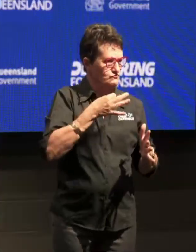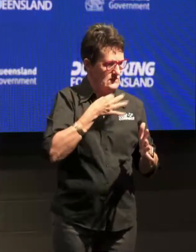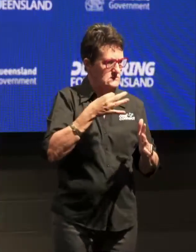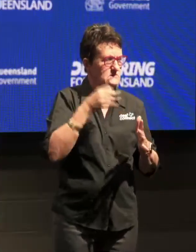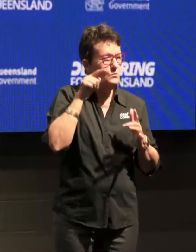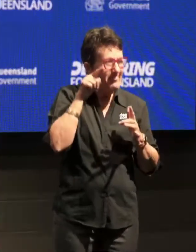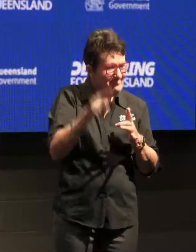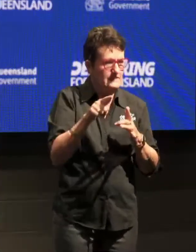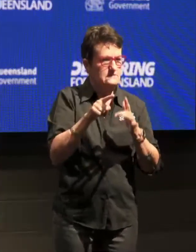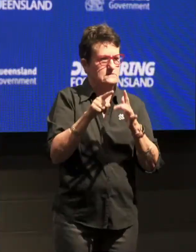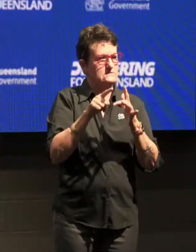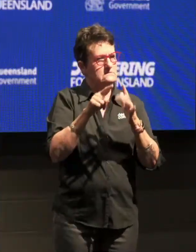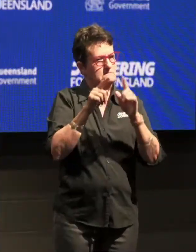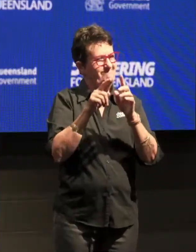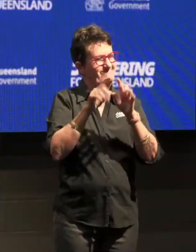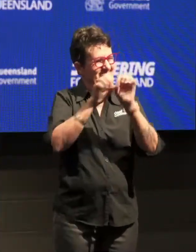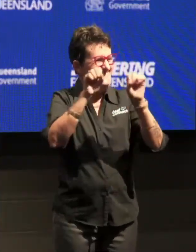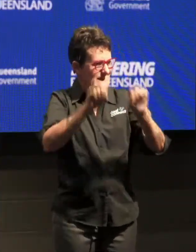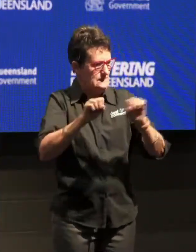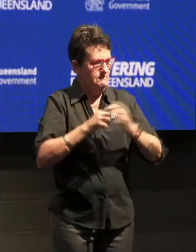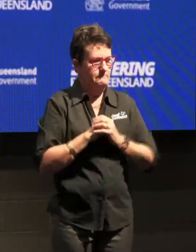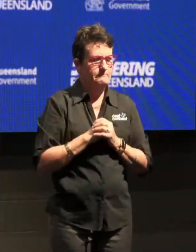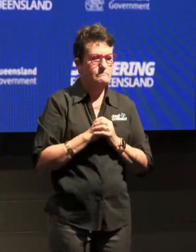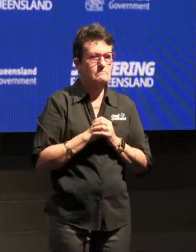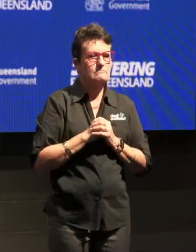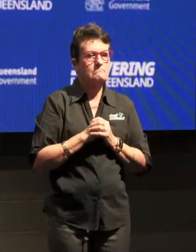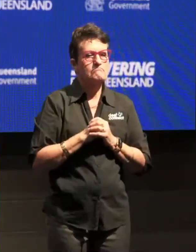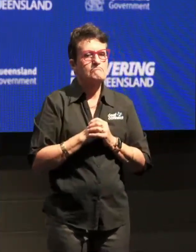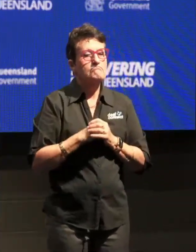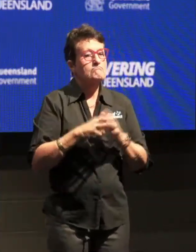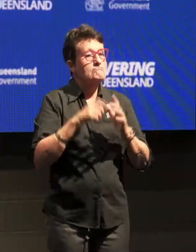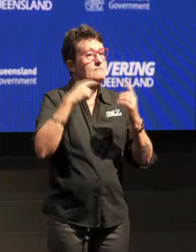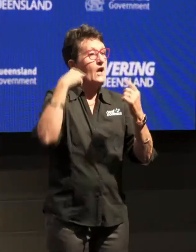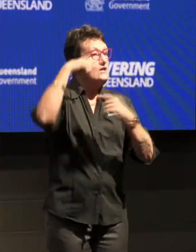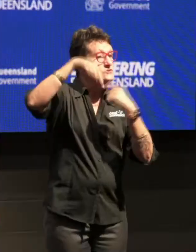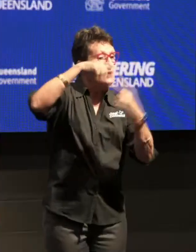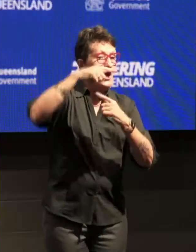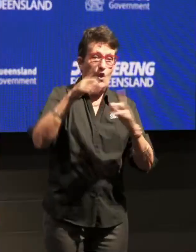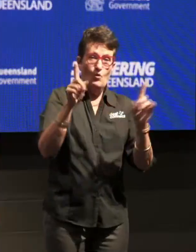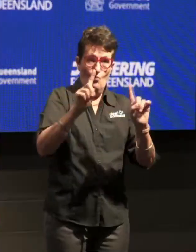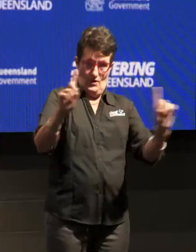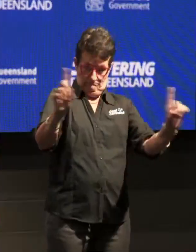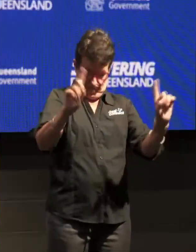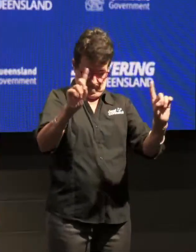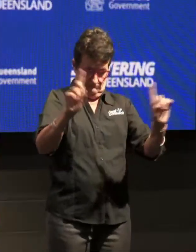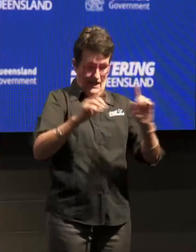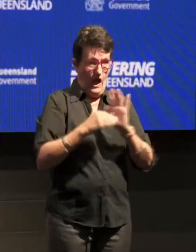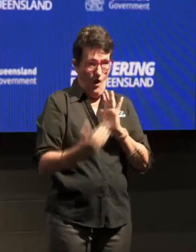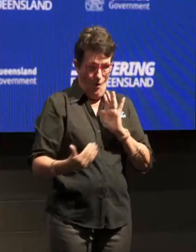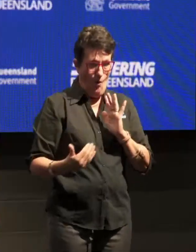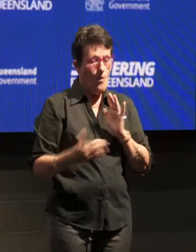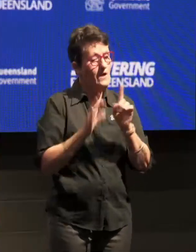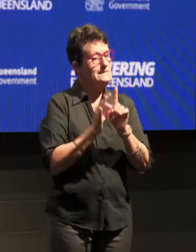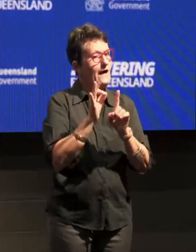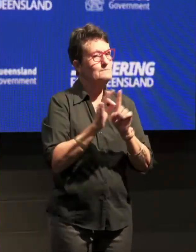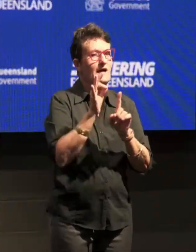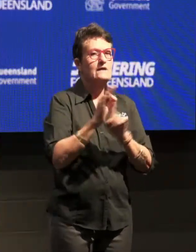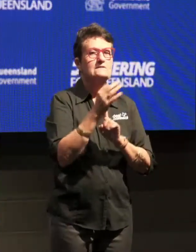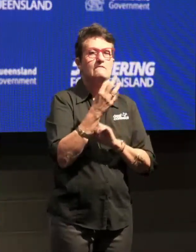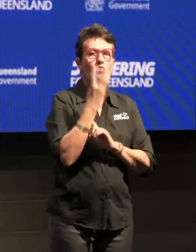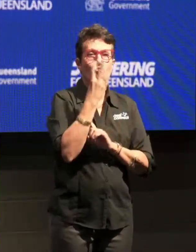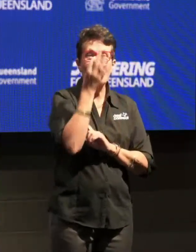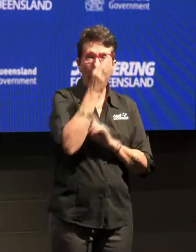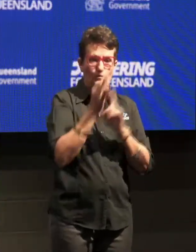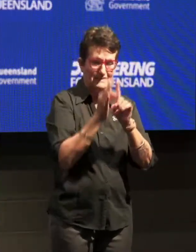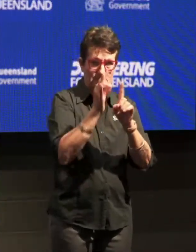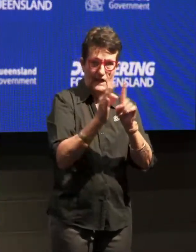this system. As the Premier mentioned, a tropical cyclone warning is current, and they have been updated every 3